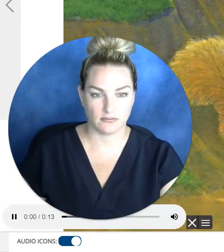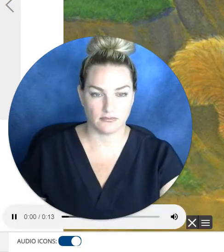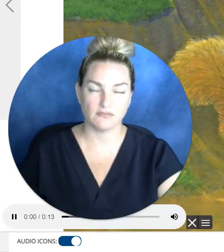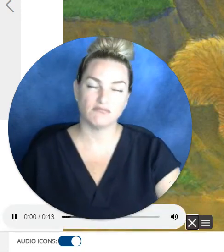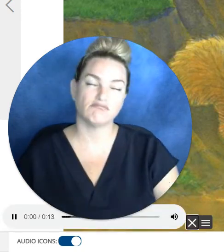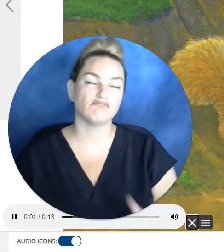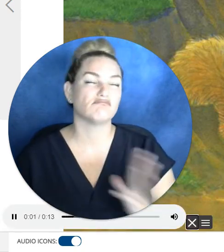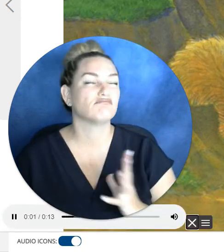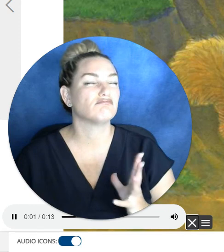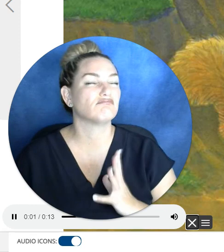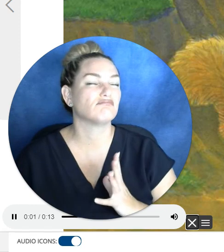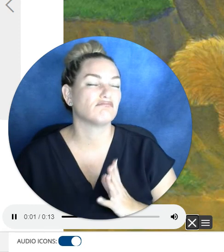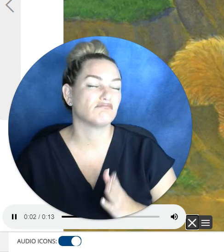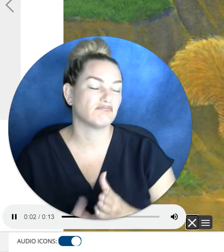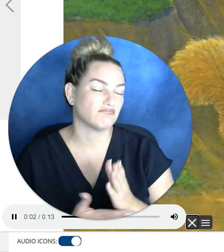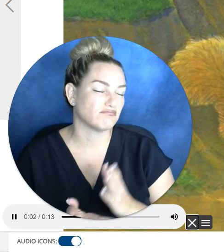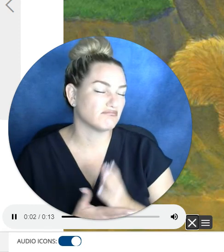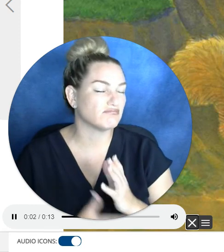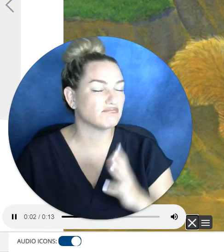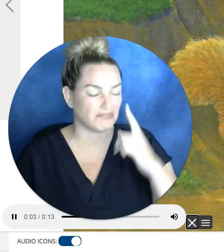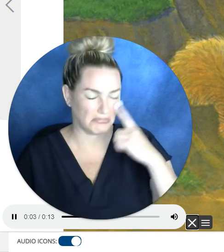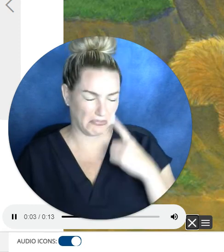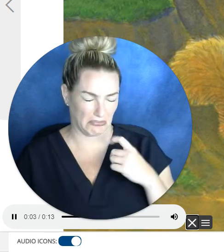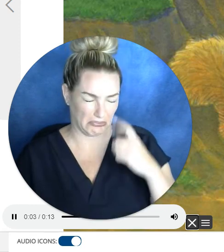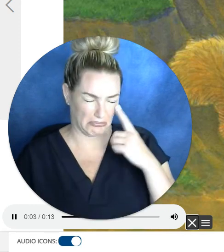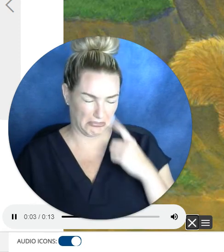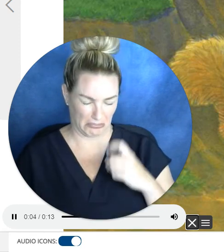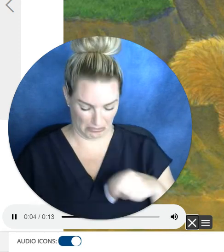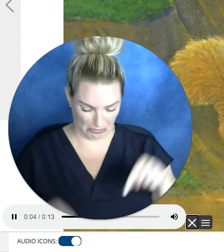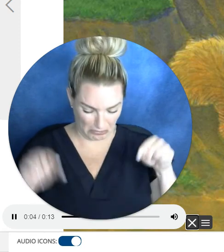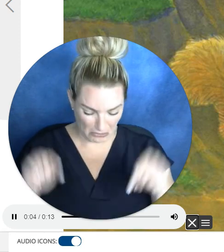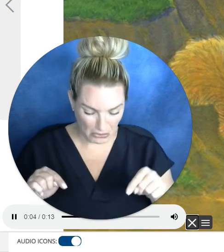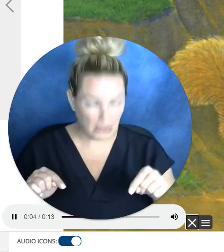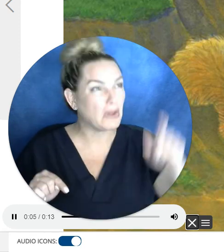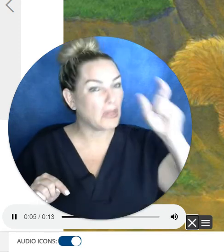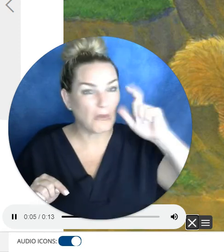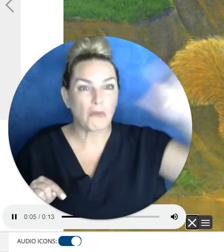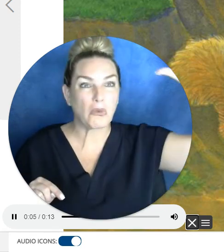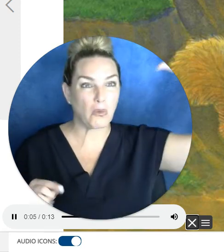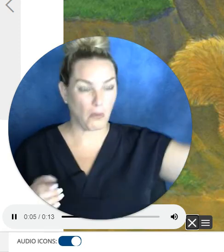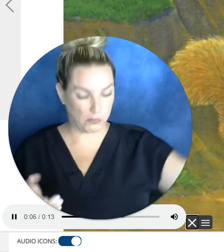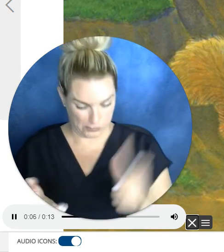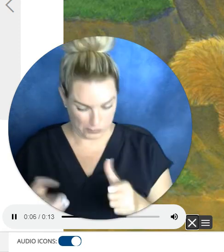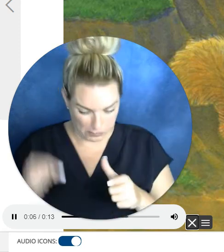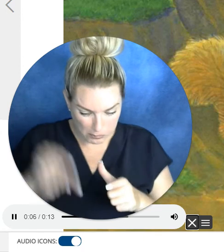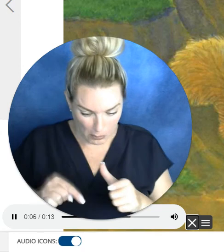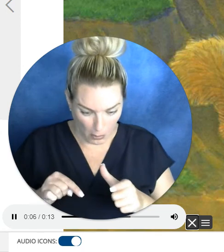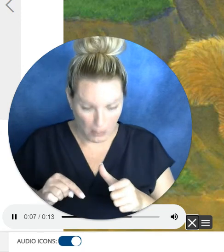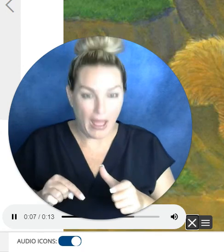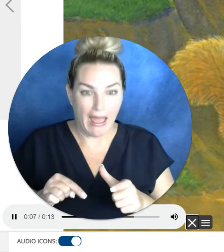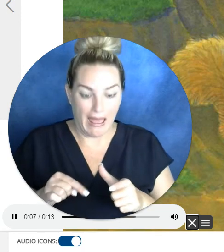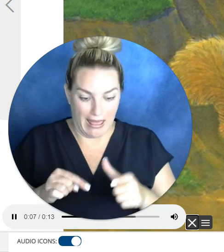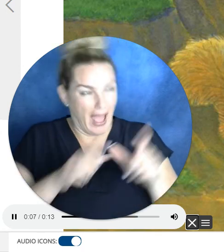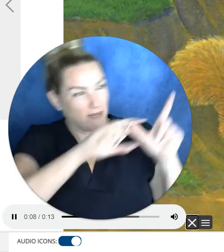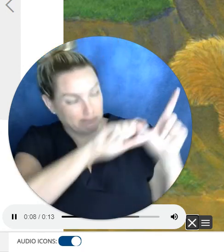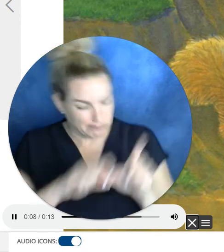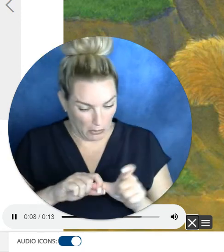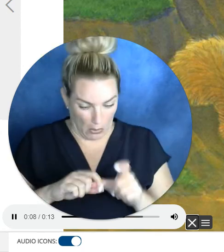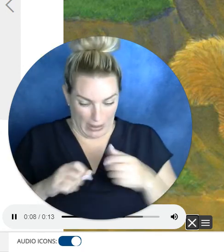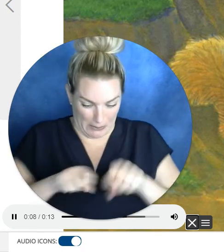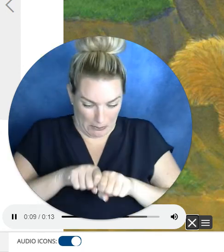"I'm all right," sobbed Mole, "but the moon isn't. I pulled it down, and then I broke it, and it